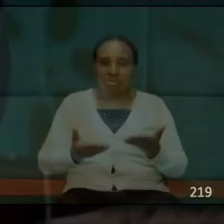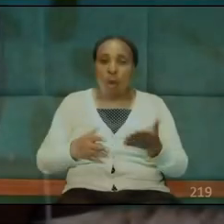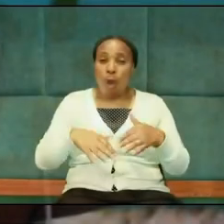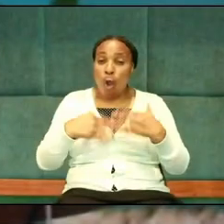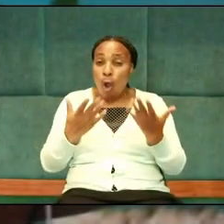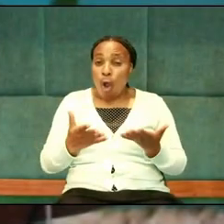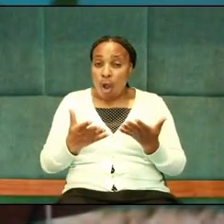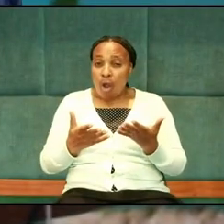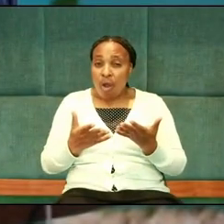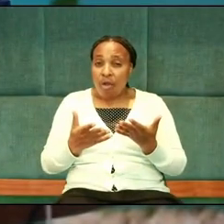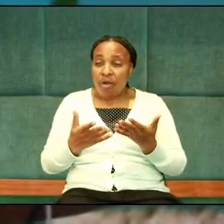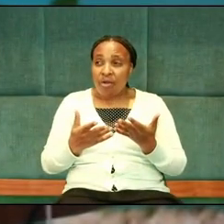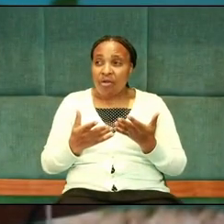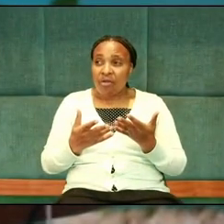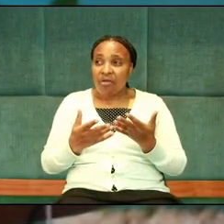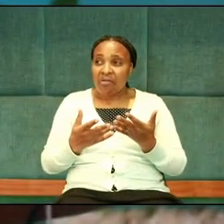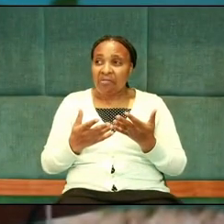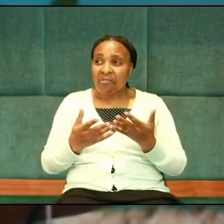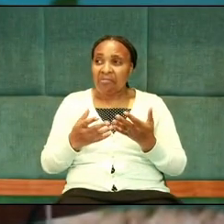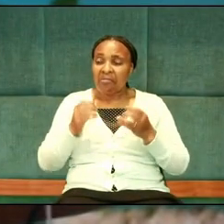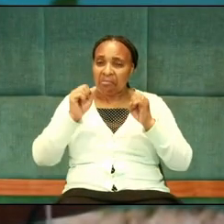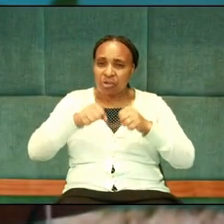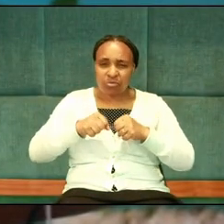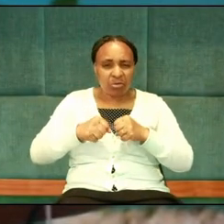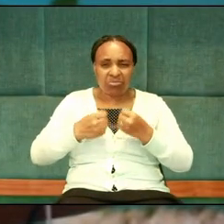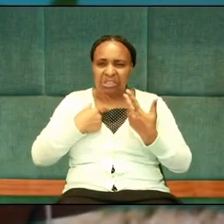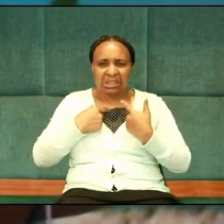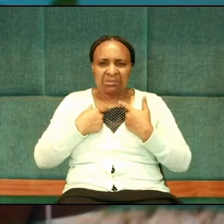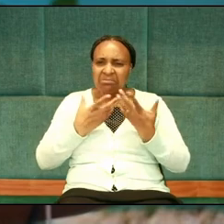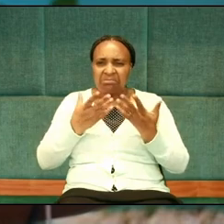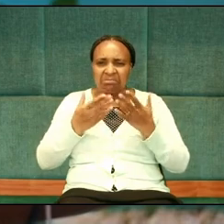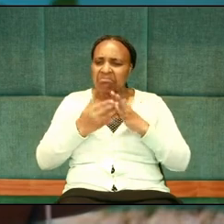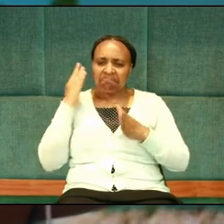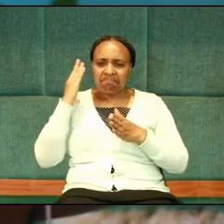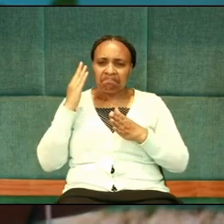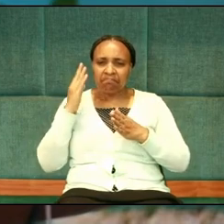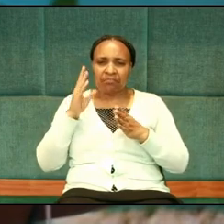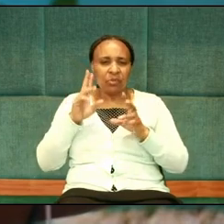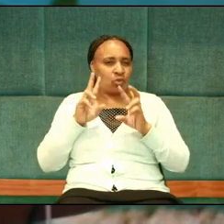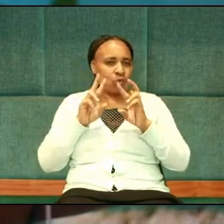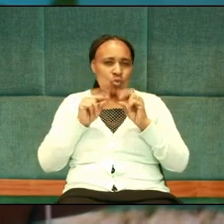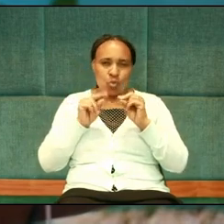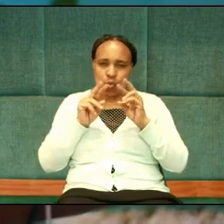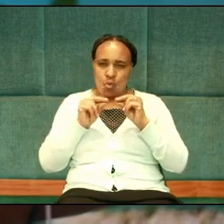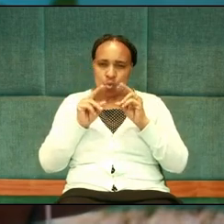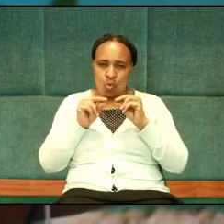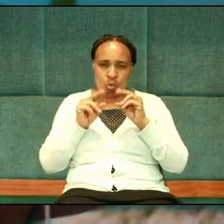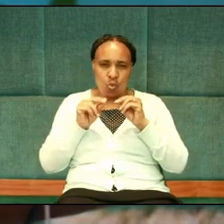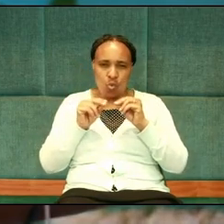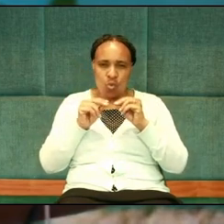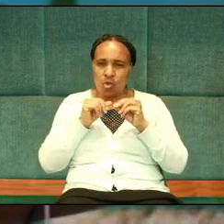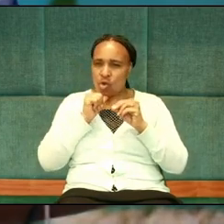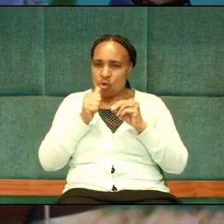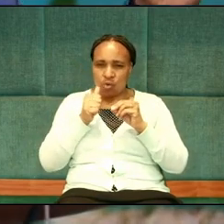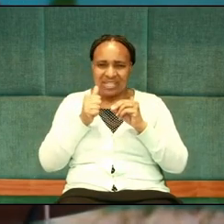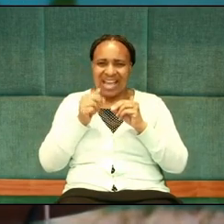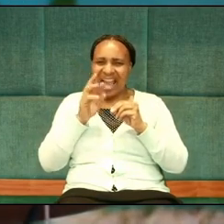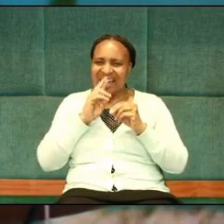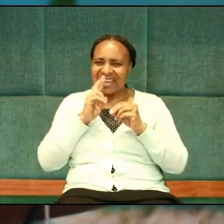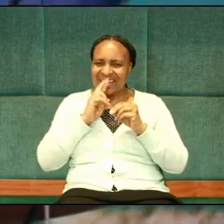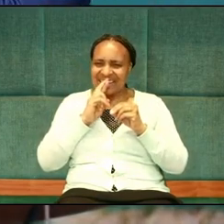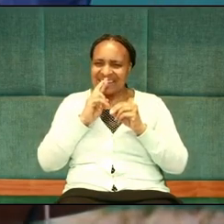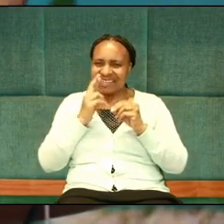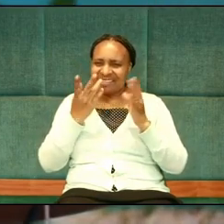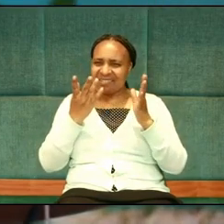Always guilt-stripping. No. No. That is a red flag or a red